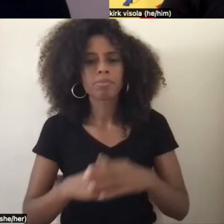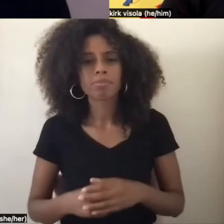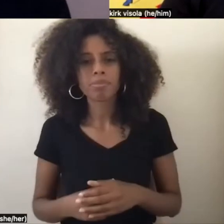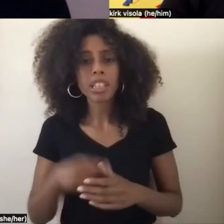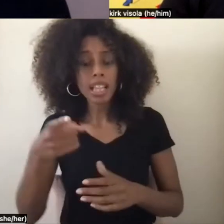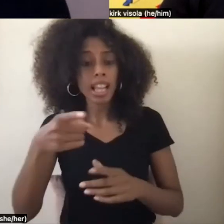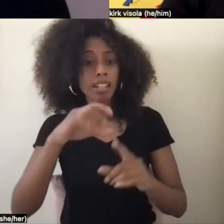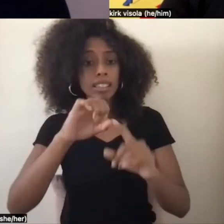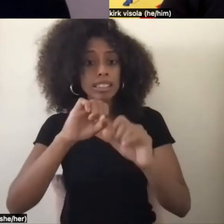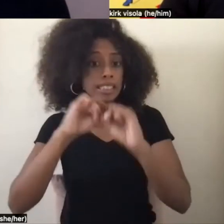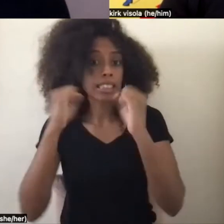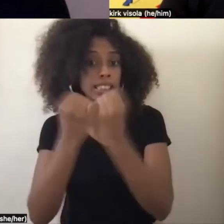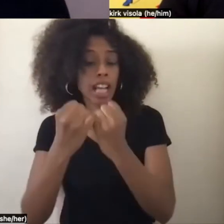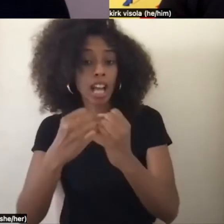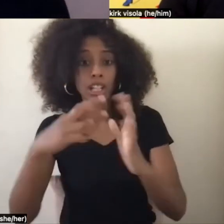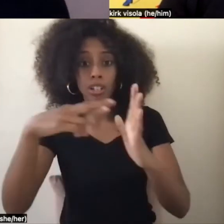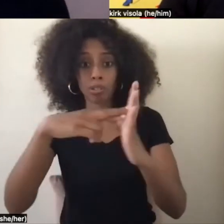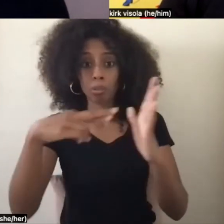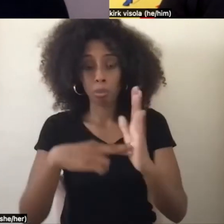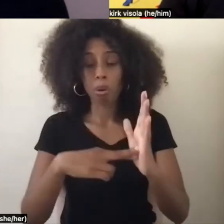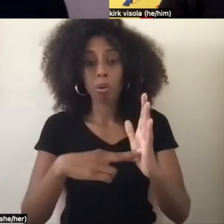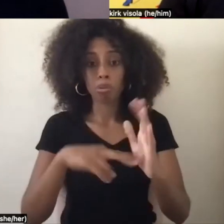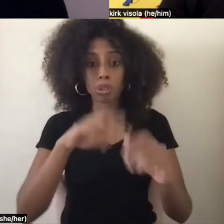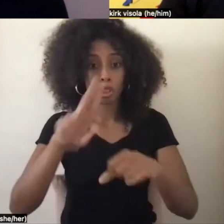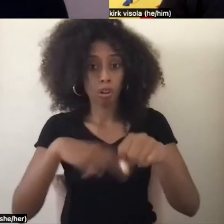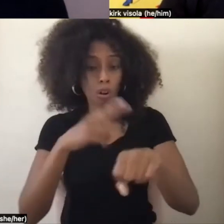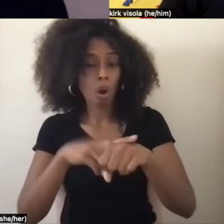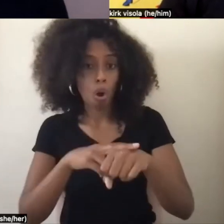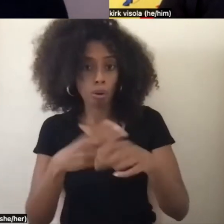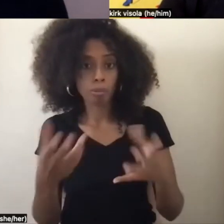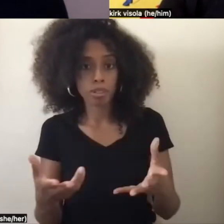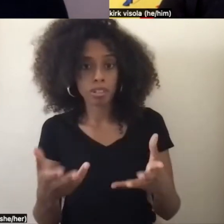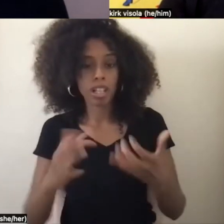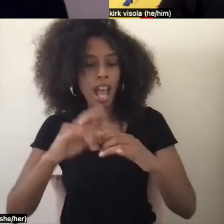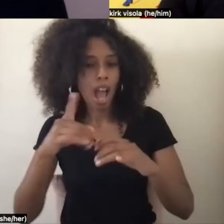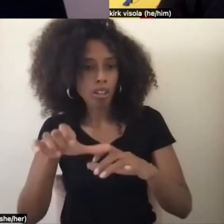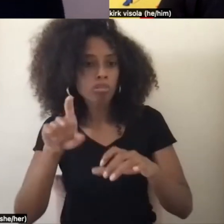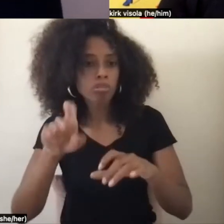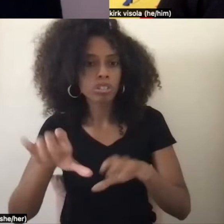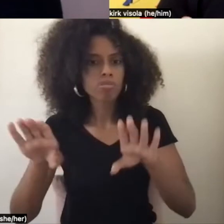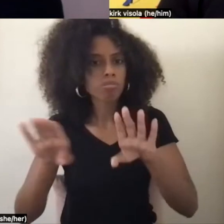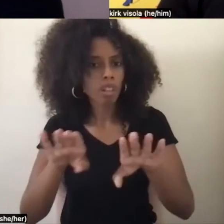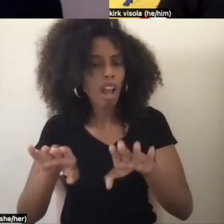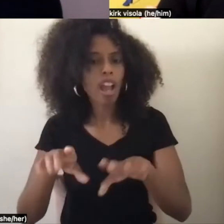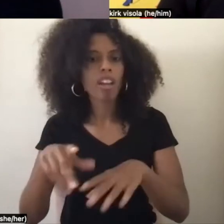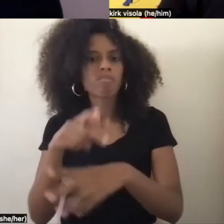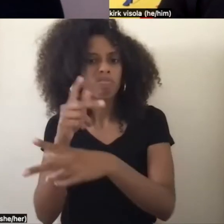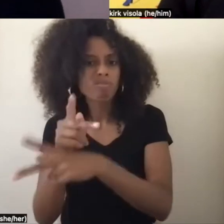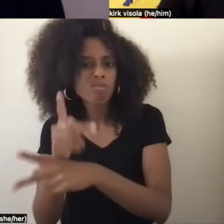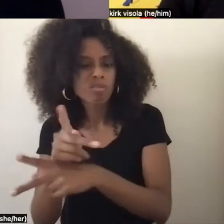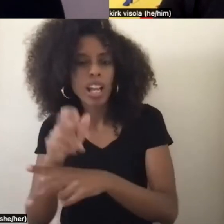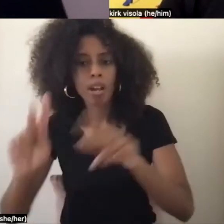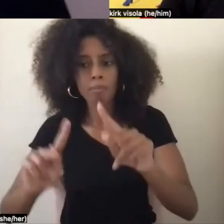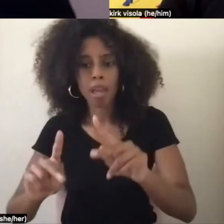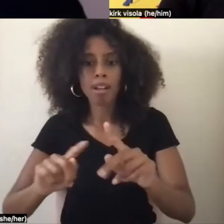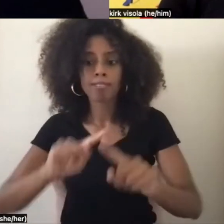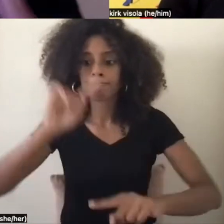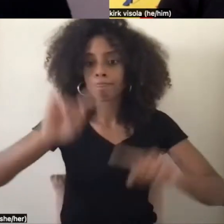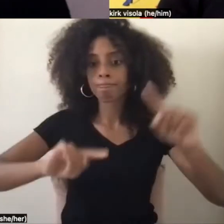and norms usually associated with how you should treat people. And it varies from person to